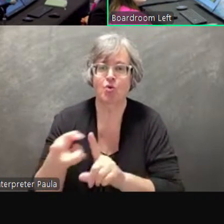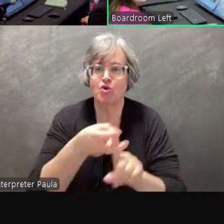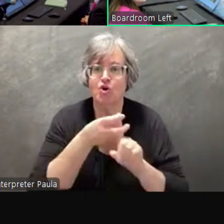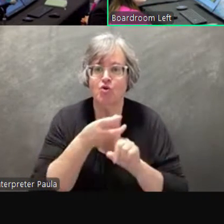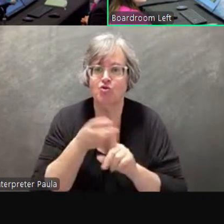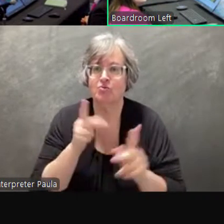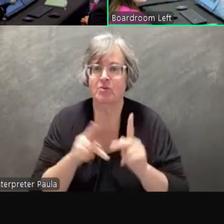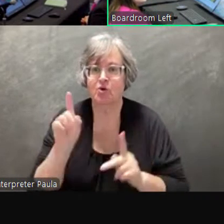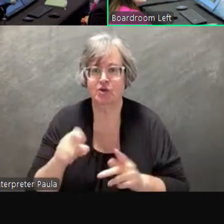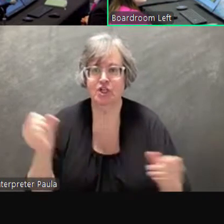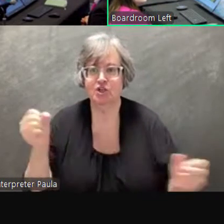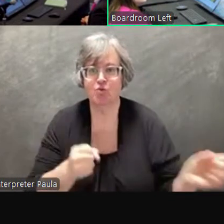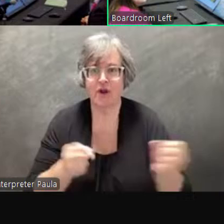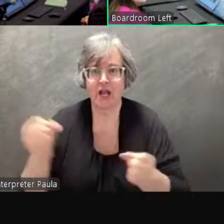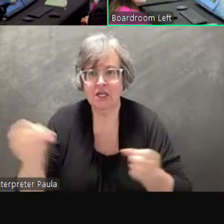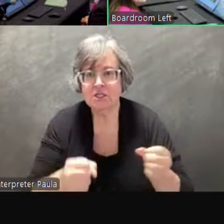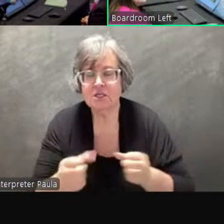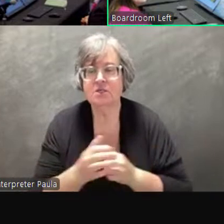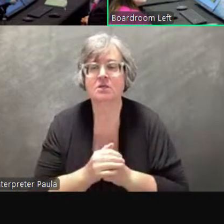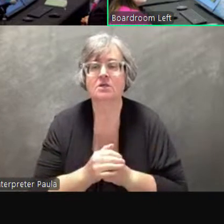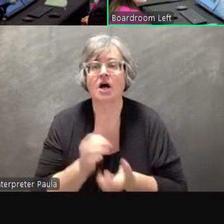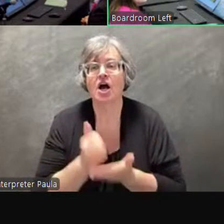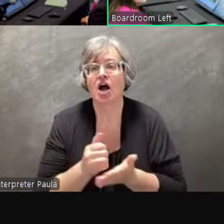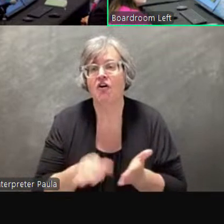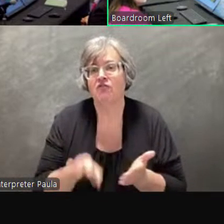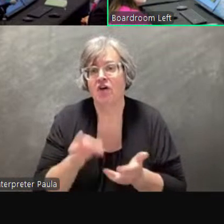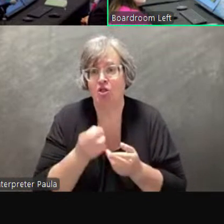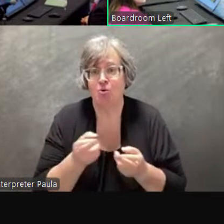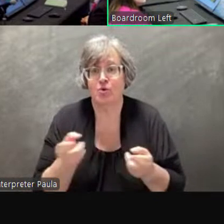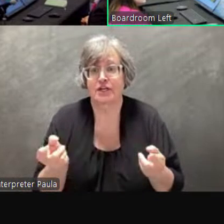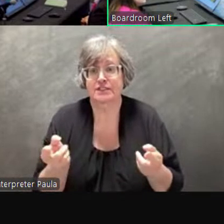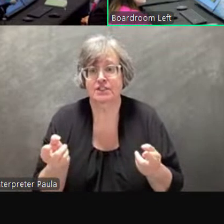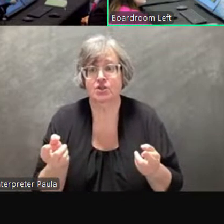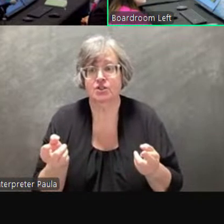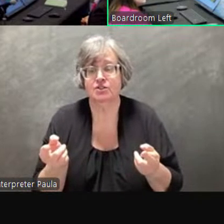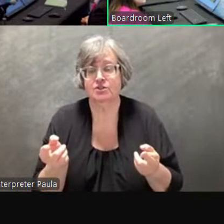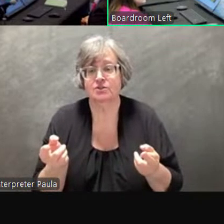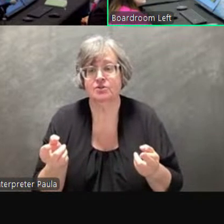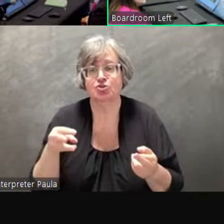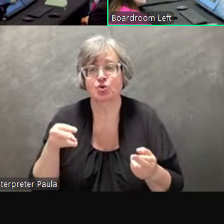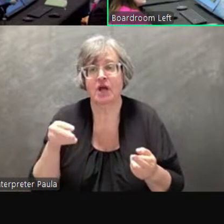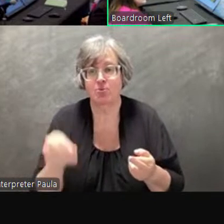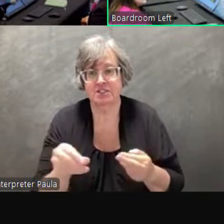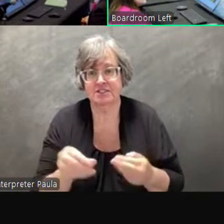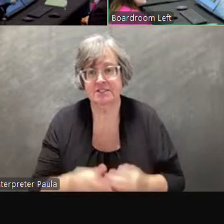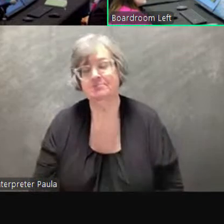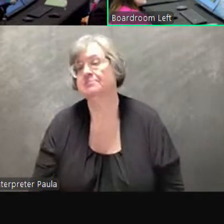bring to the table, and help find the resources to compensate them.